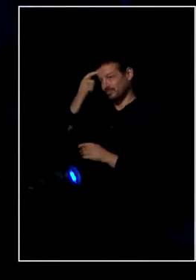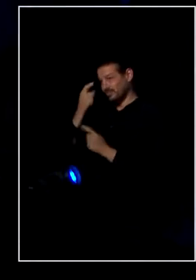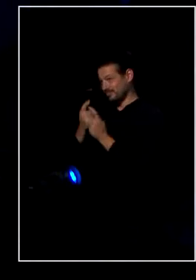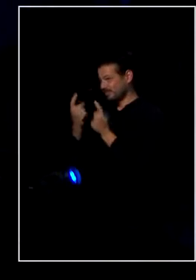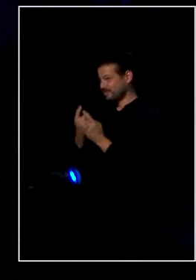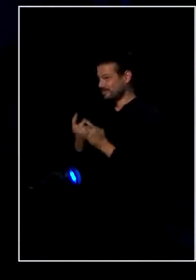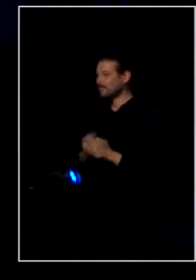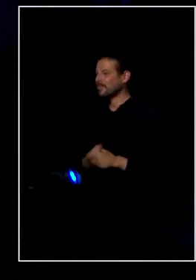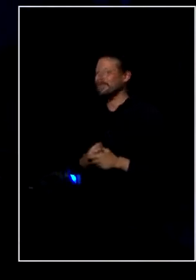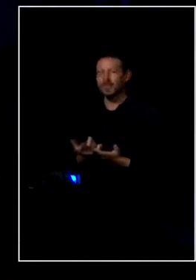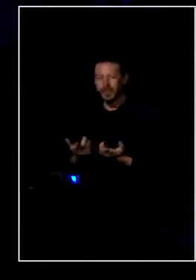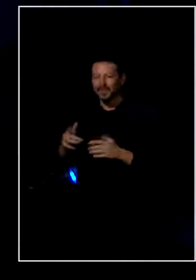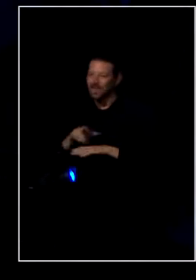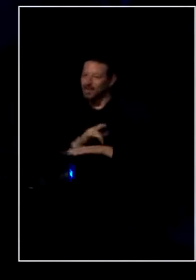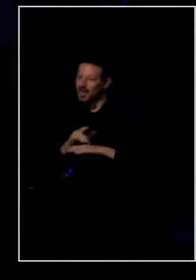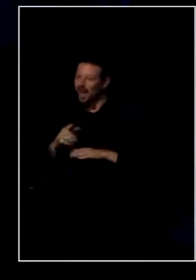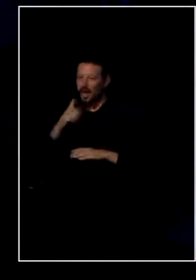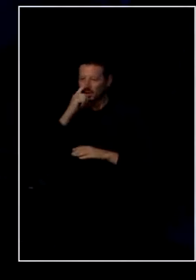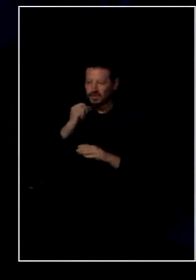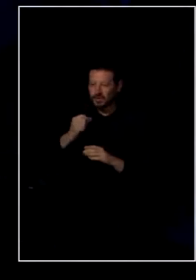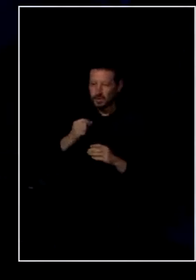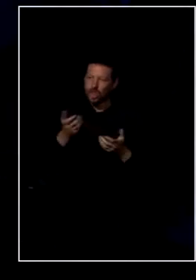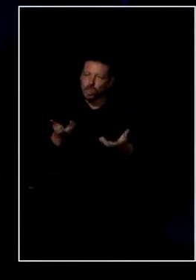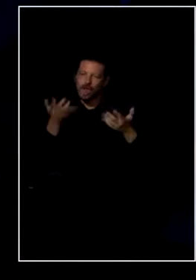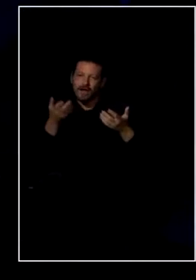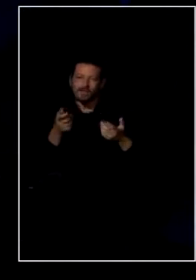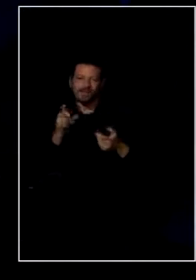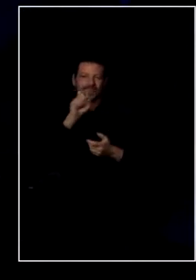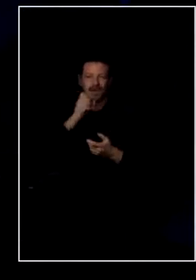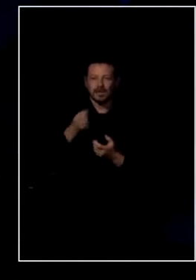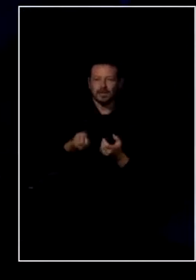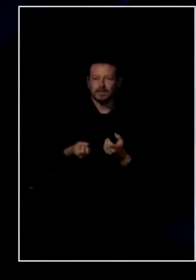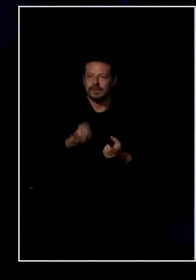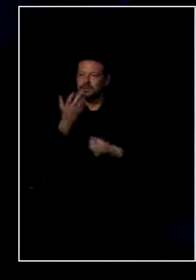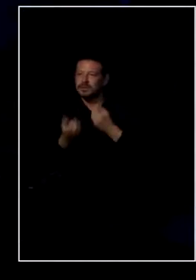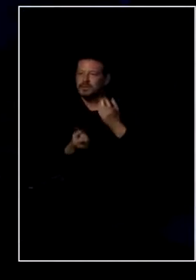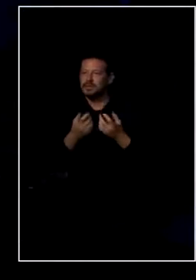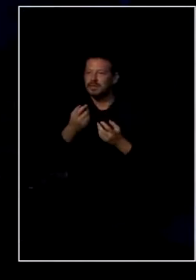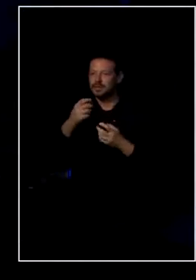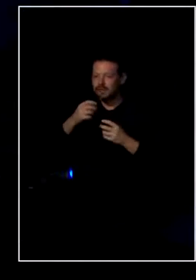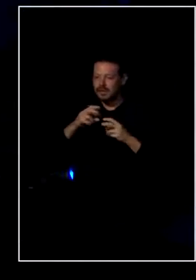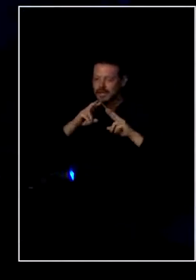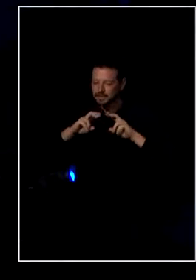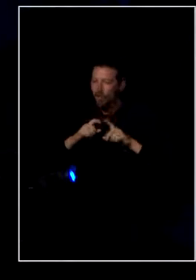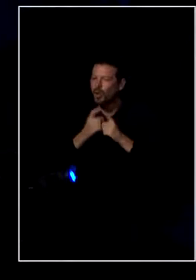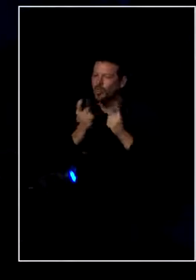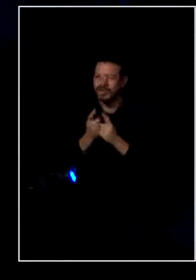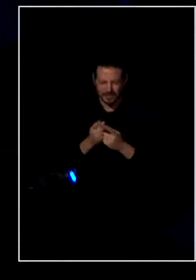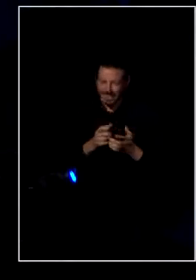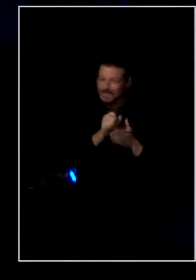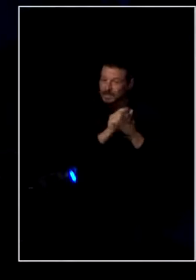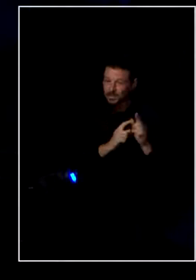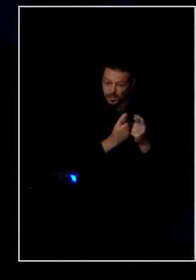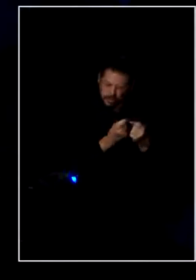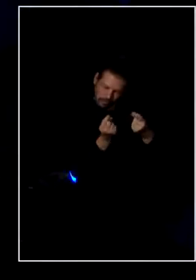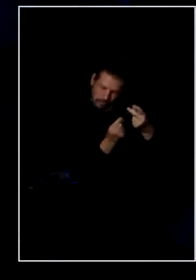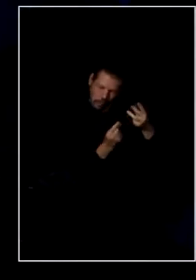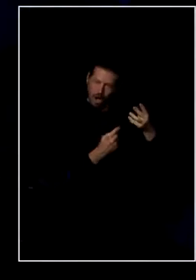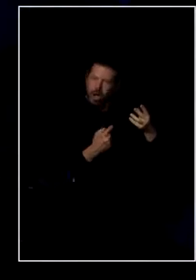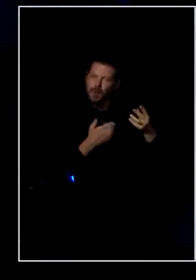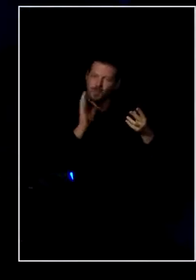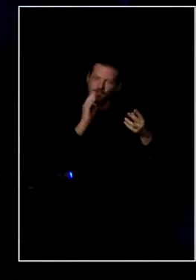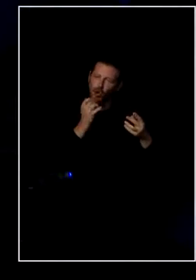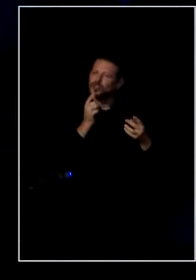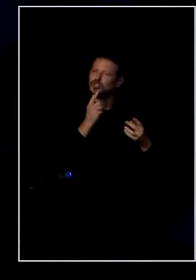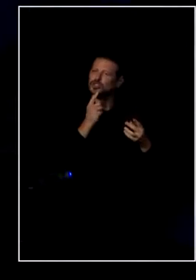able to be super funny and explore all these aspects of my disability that I was always so ashamed of that I wasn't able to